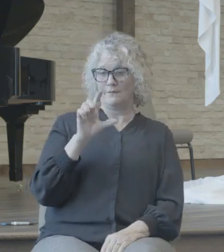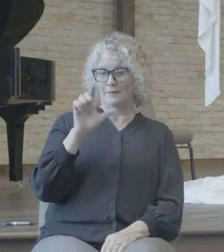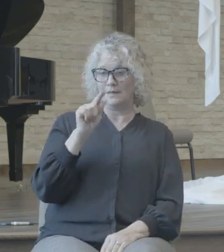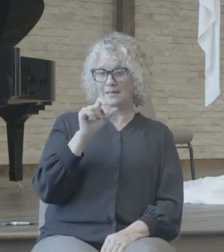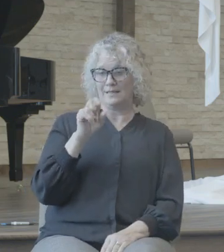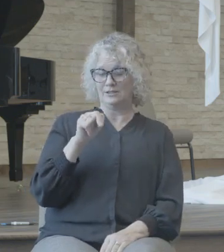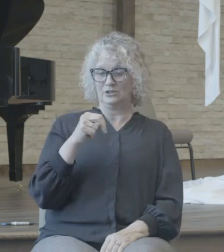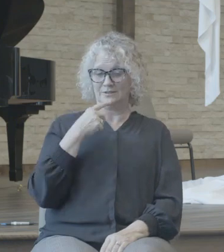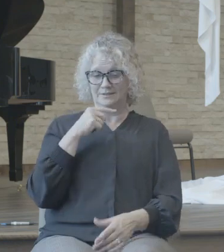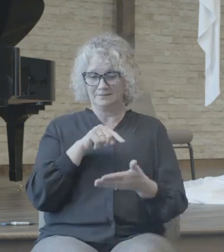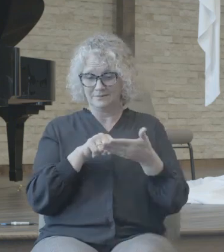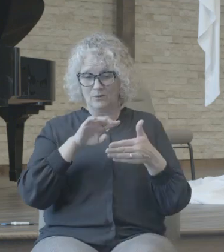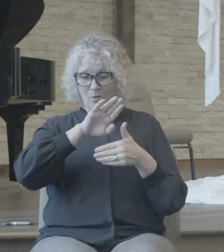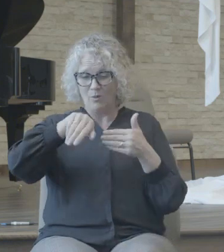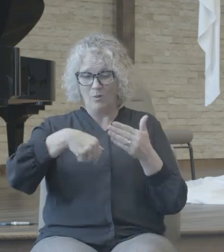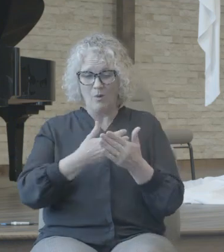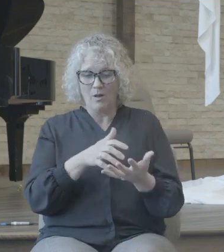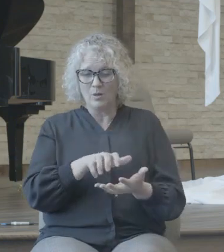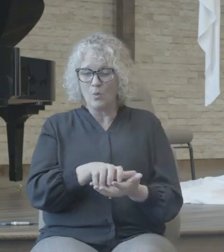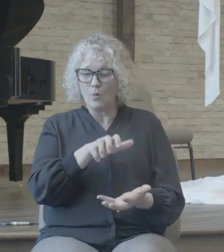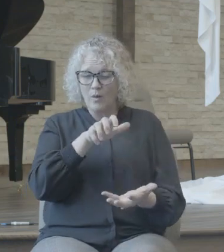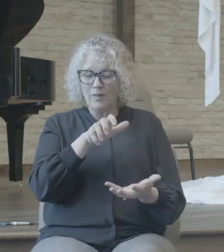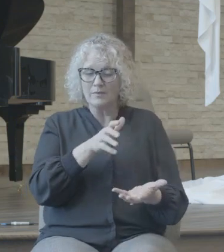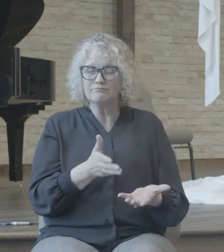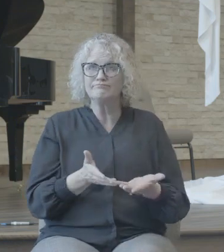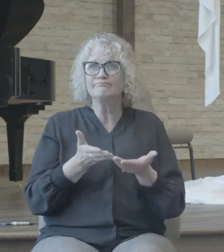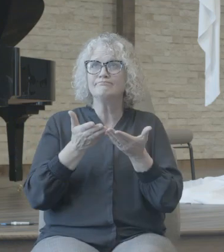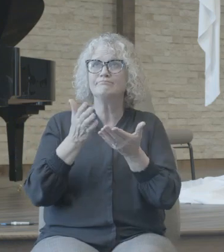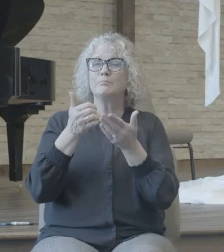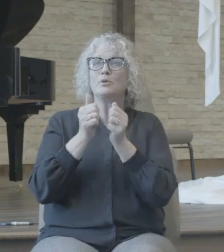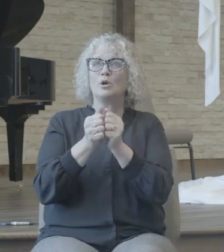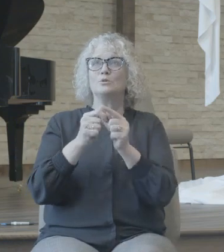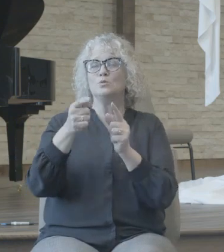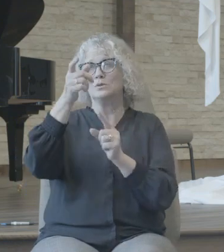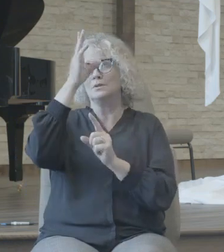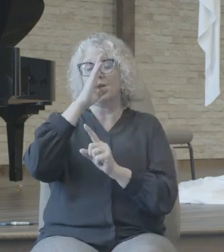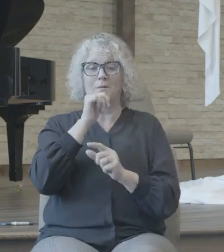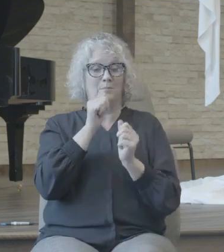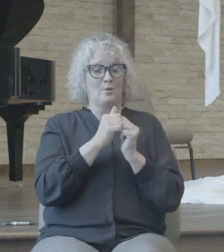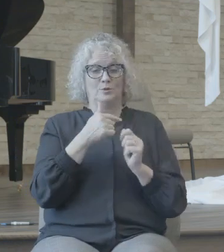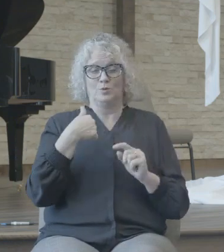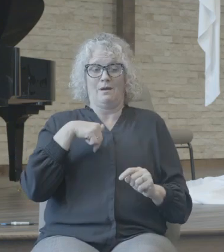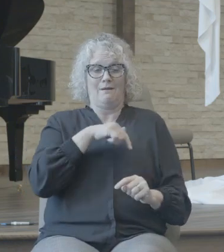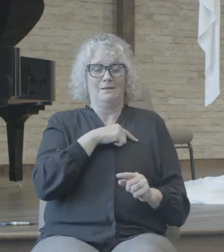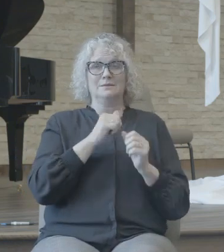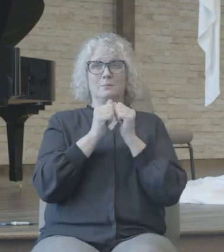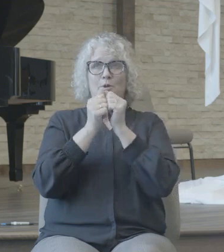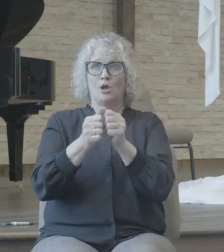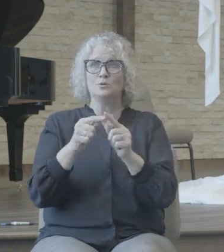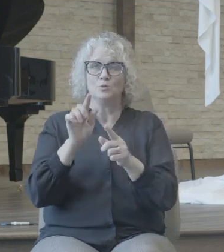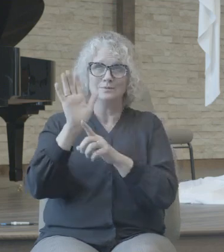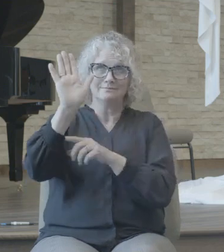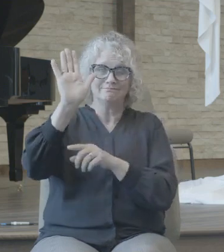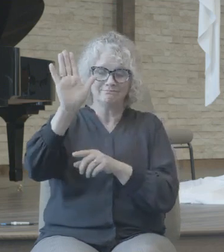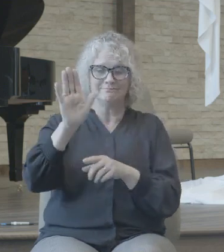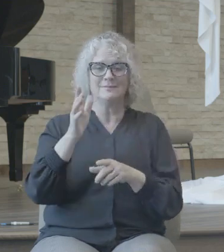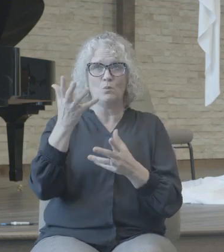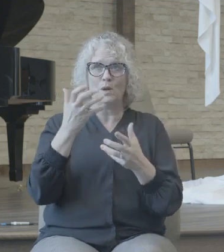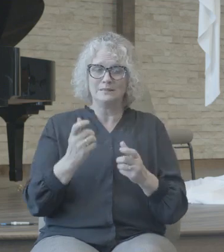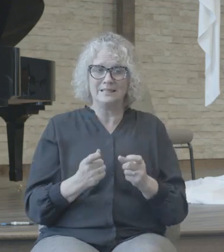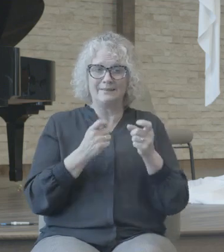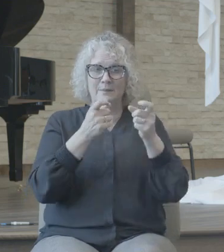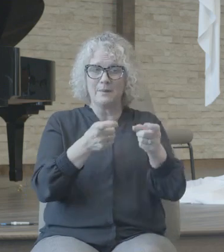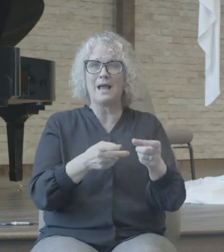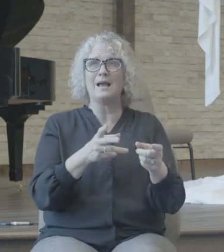to him. And so everything that you and I have doesn't belong to us. It belongs to God. And he wants us to give back some of it for the work of his